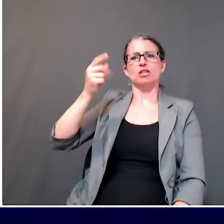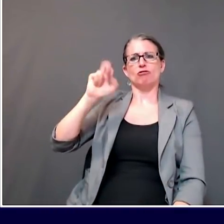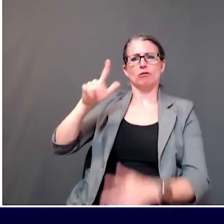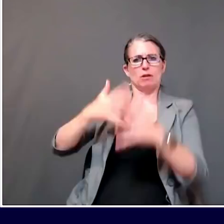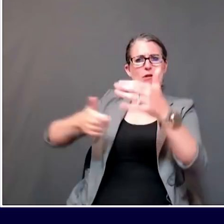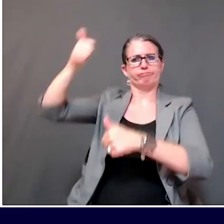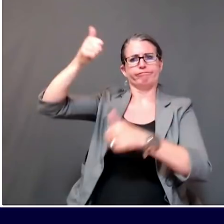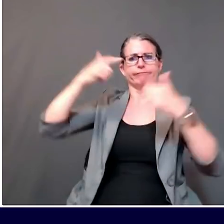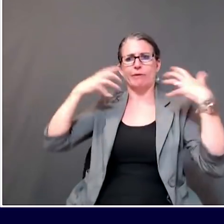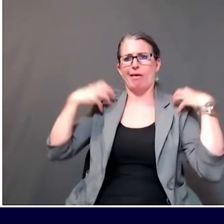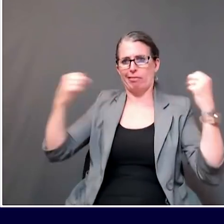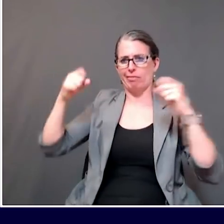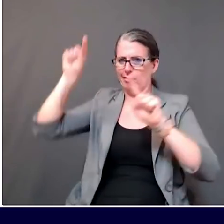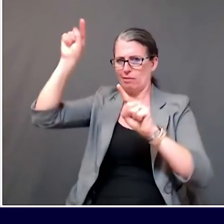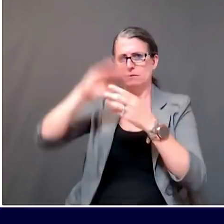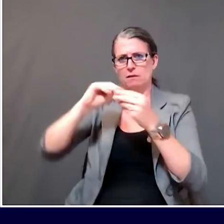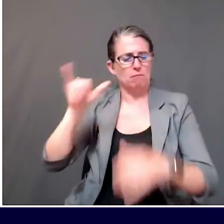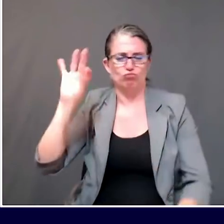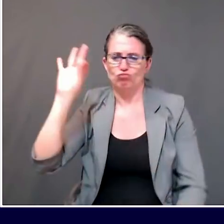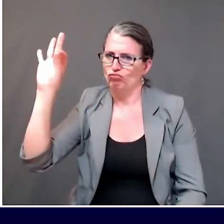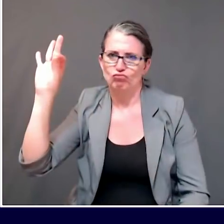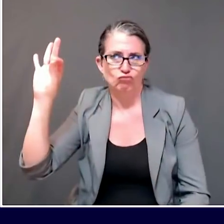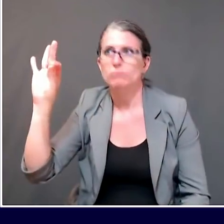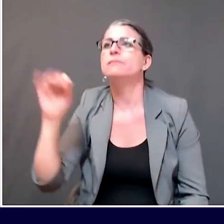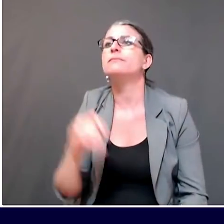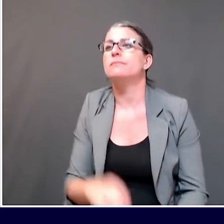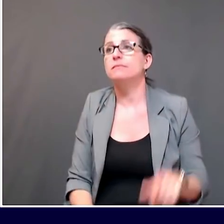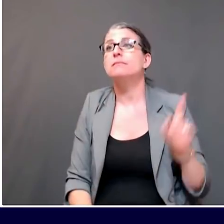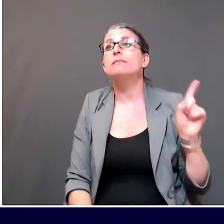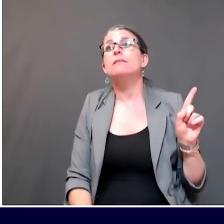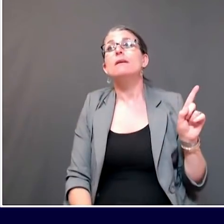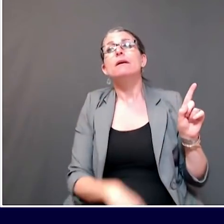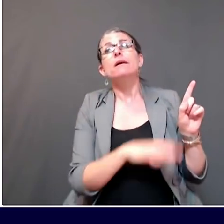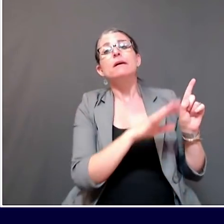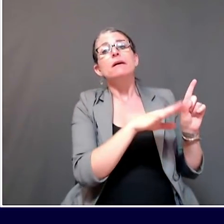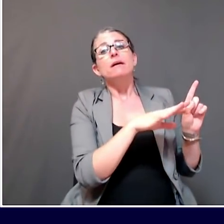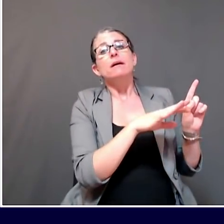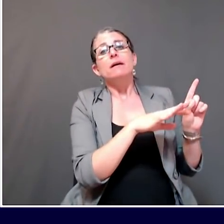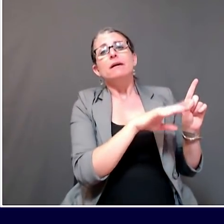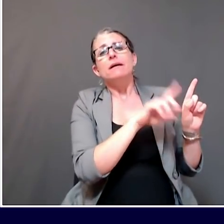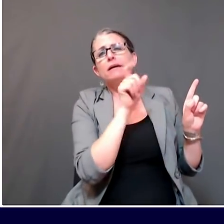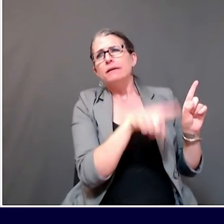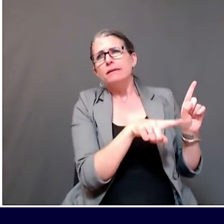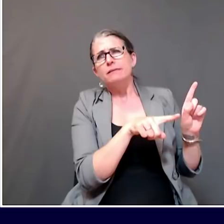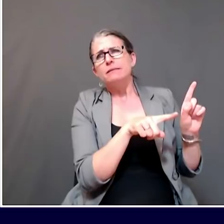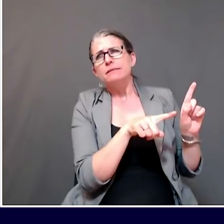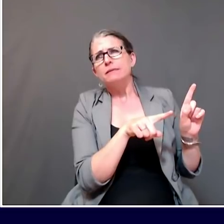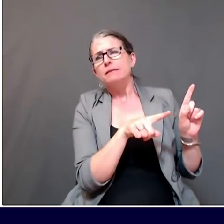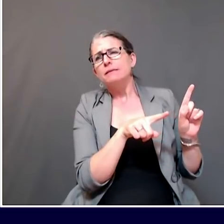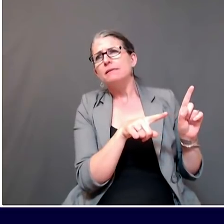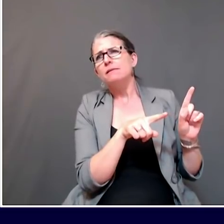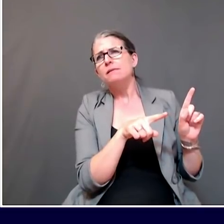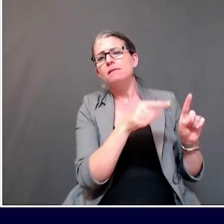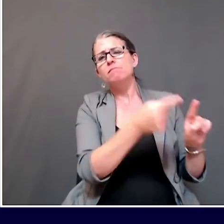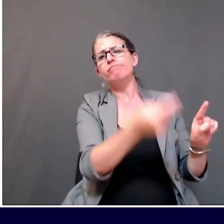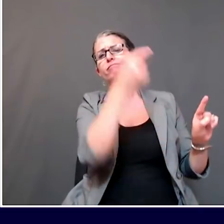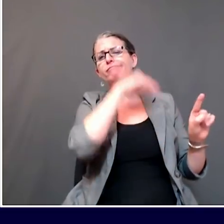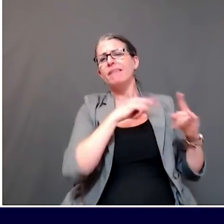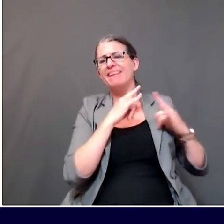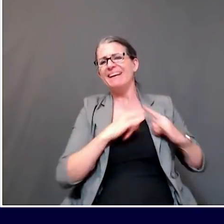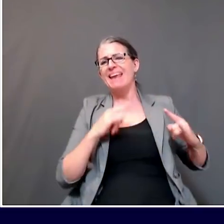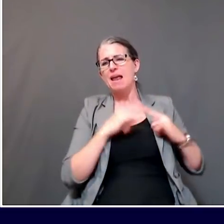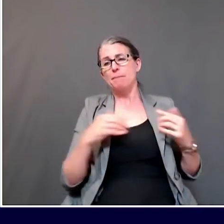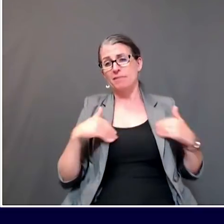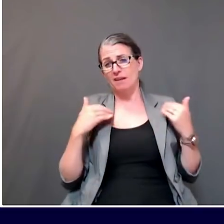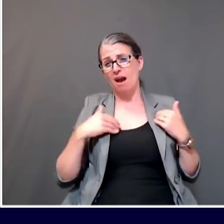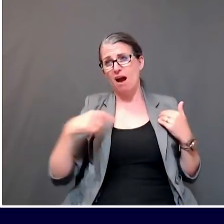Thank you, Dr. Shah. Two kind of questions, I guess I could say. Going back to the camp, do you know what made them start